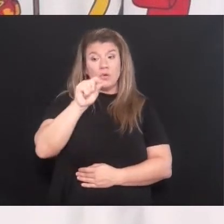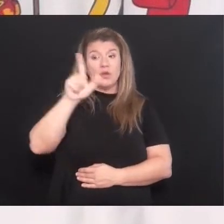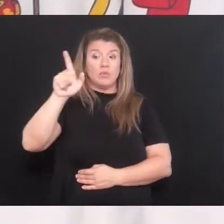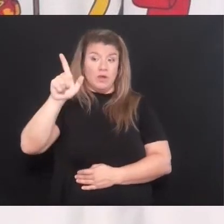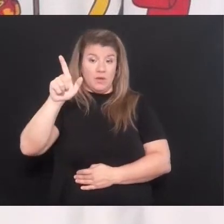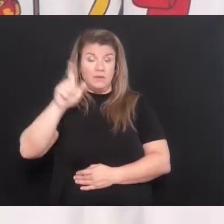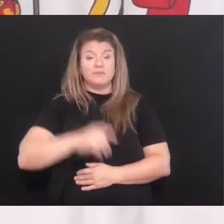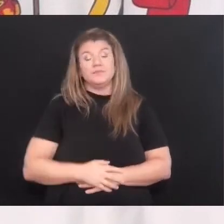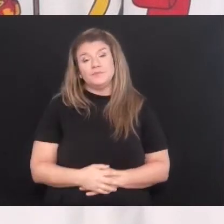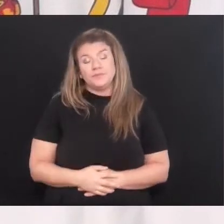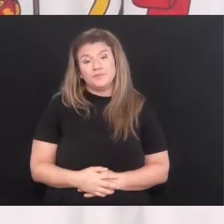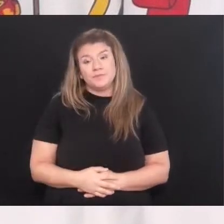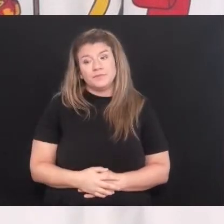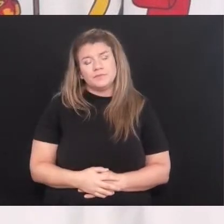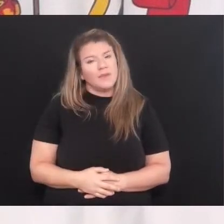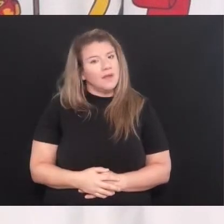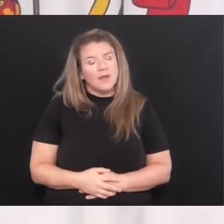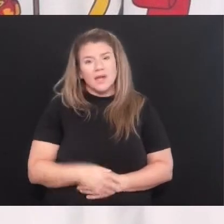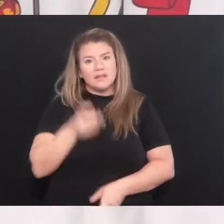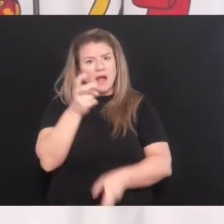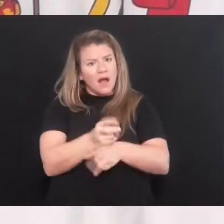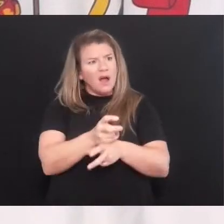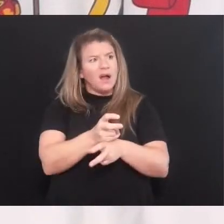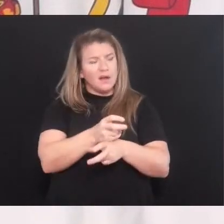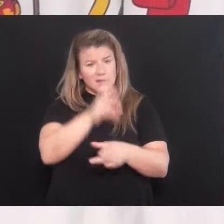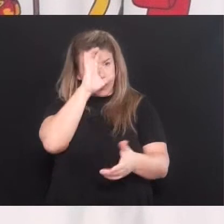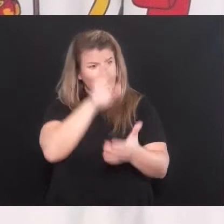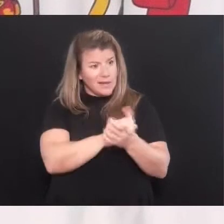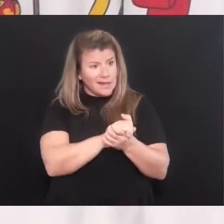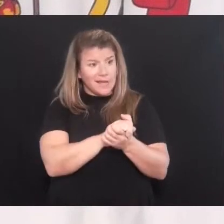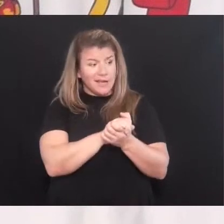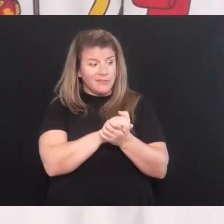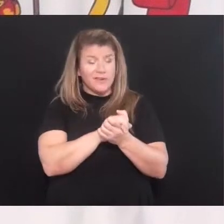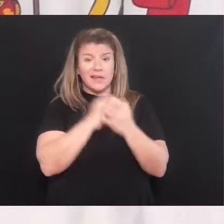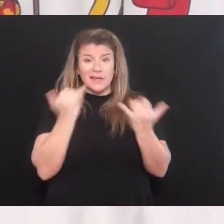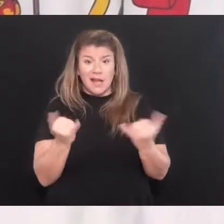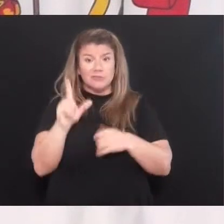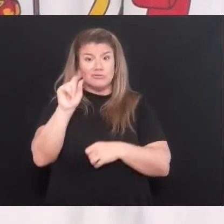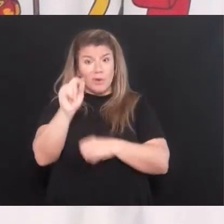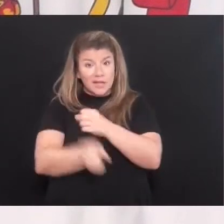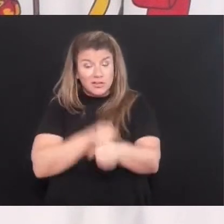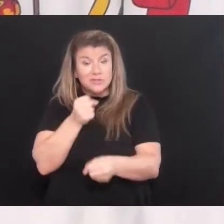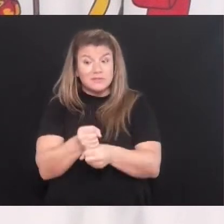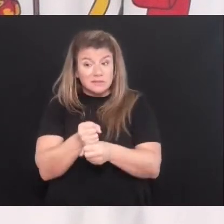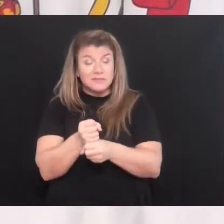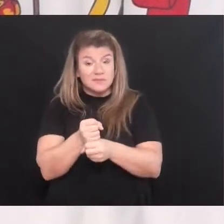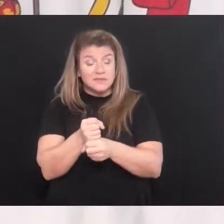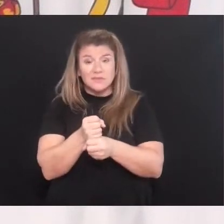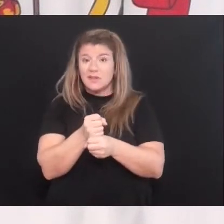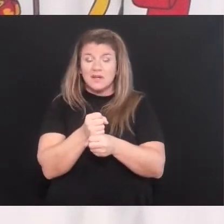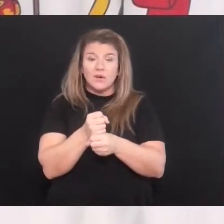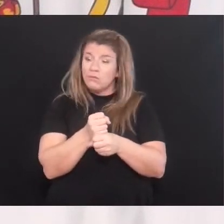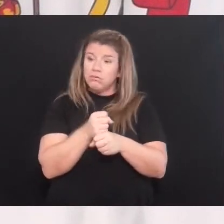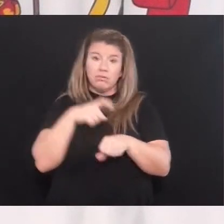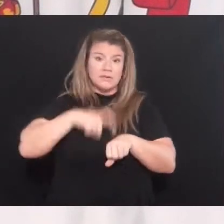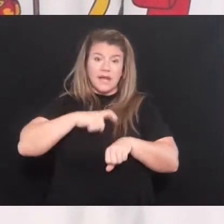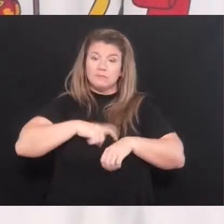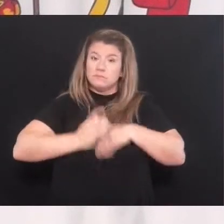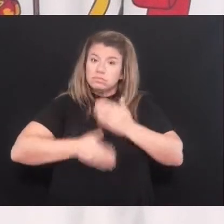2021. It's hard to imagine that it's been 20 years. You know, time just moves